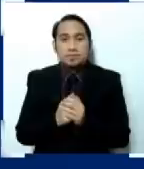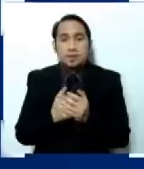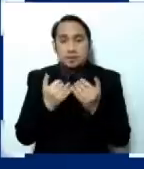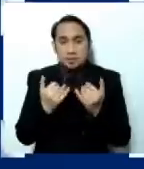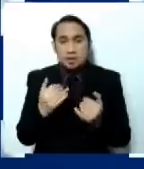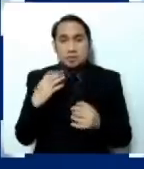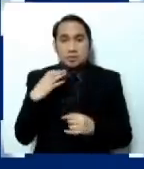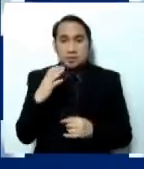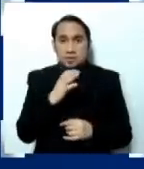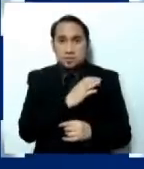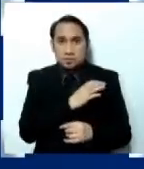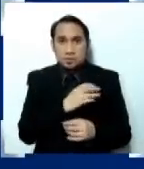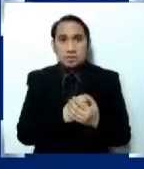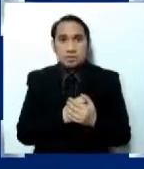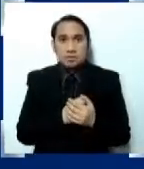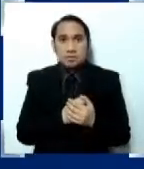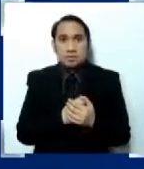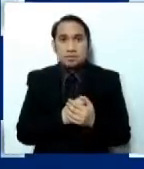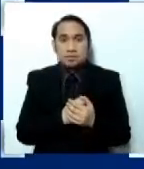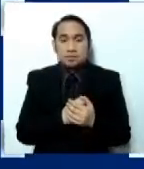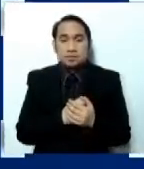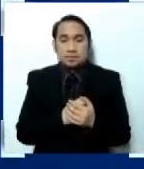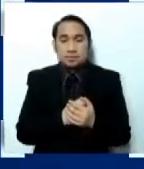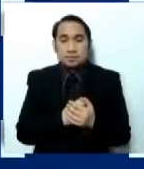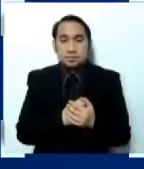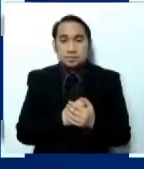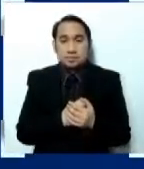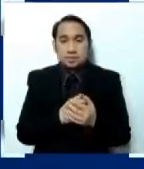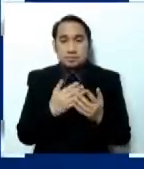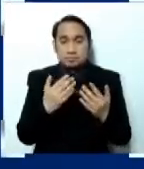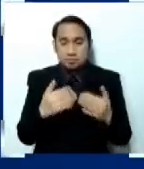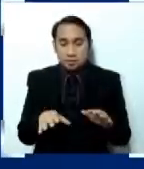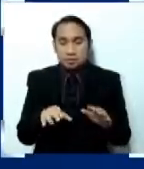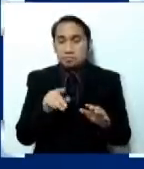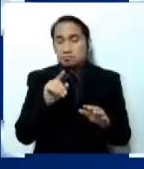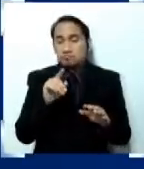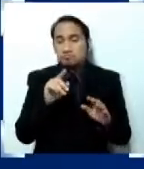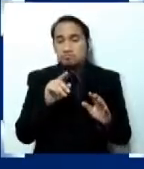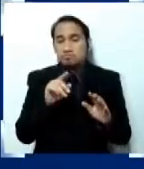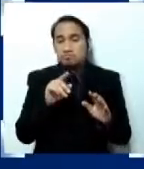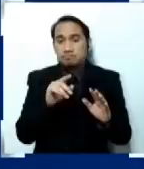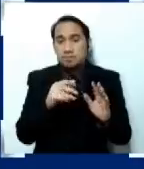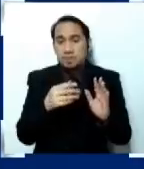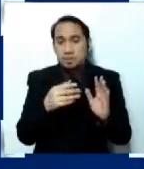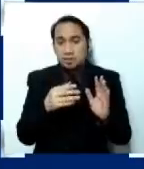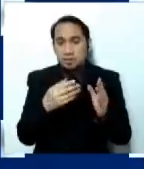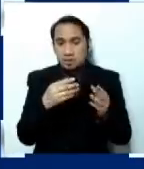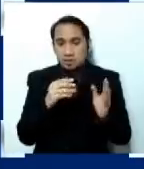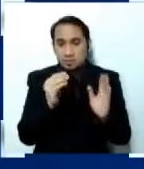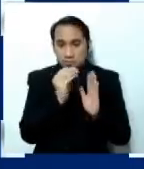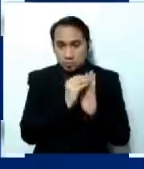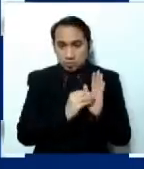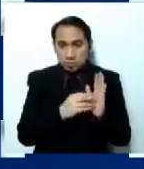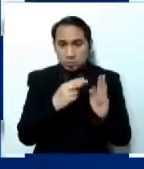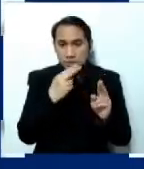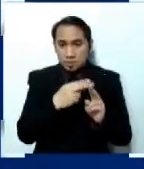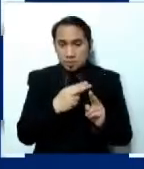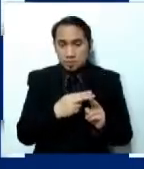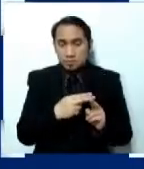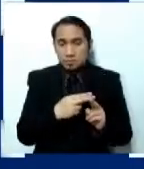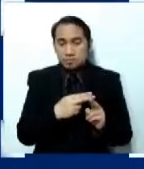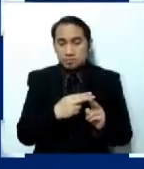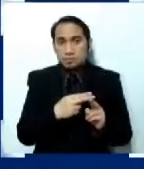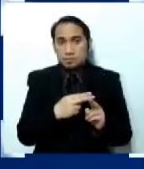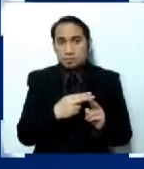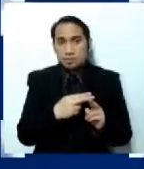but until we have published this in local papers, we will not name them